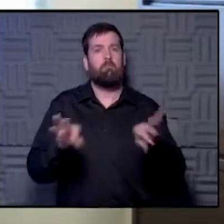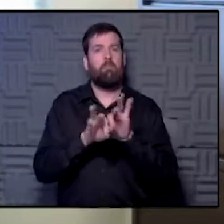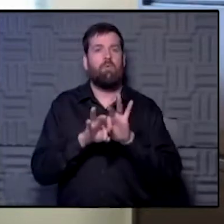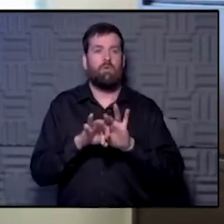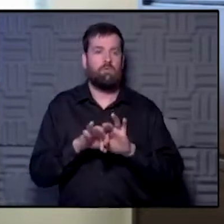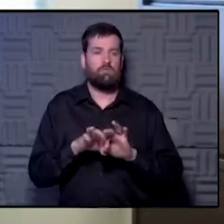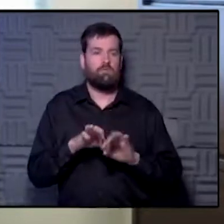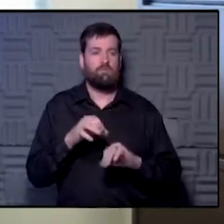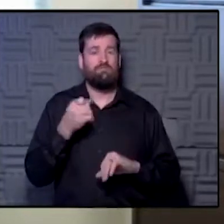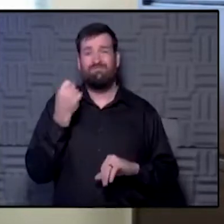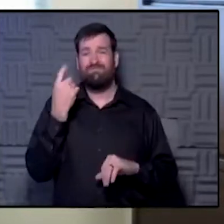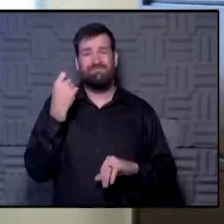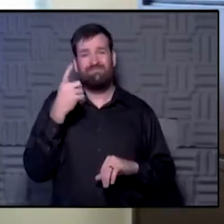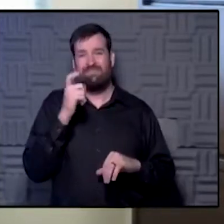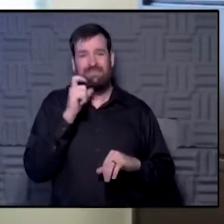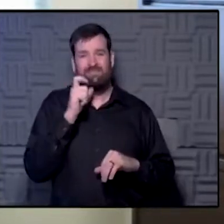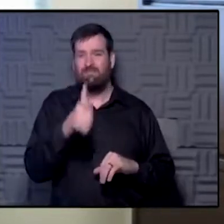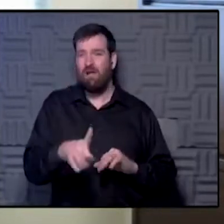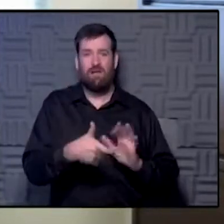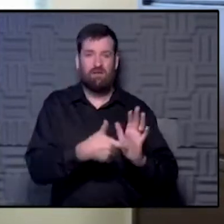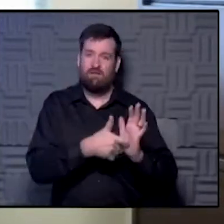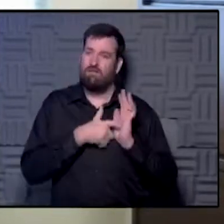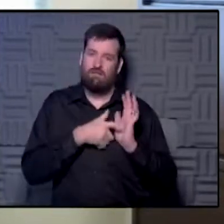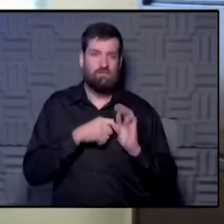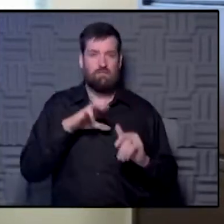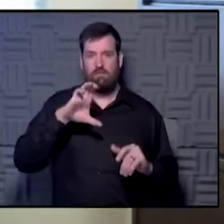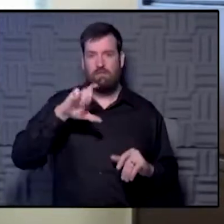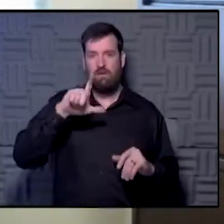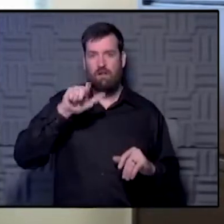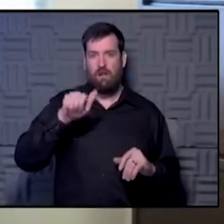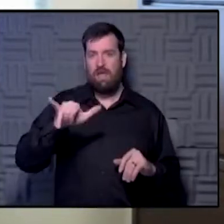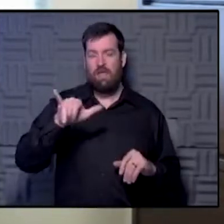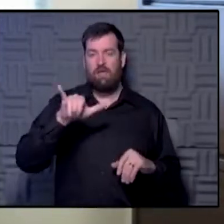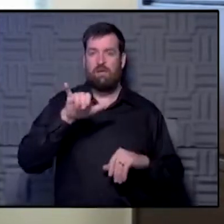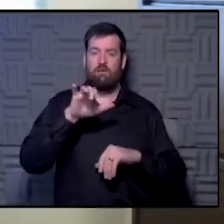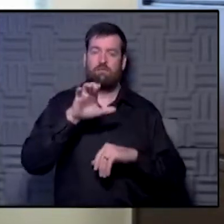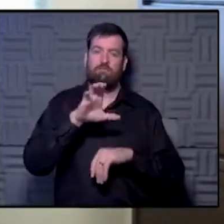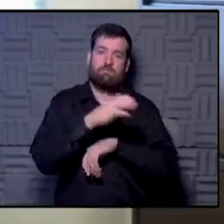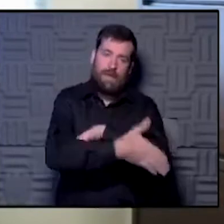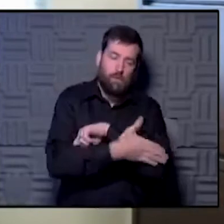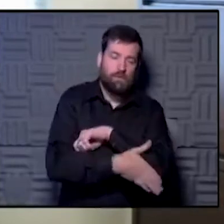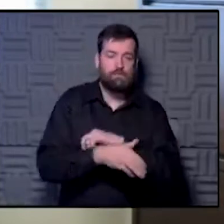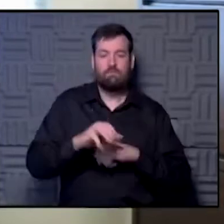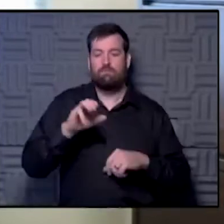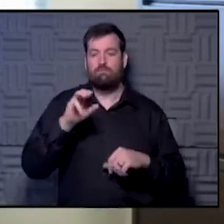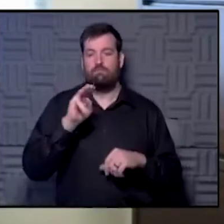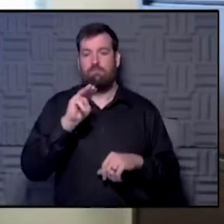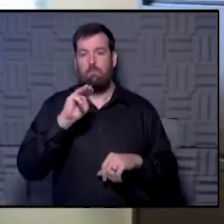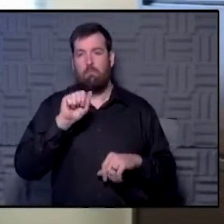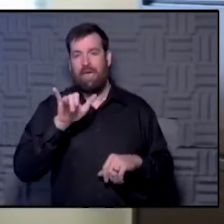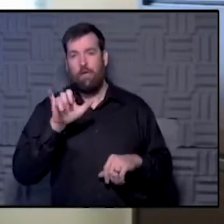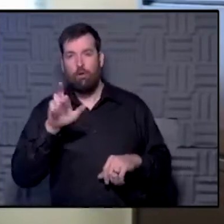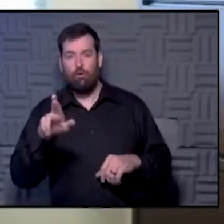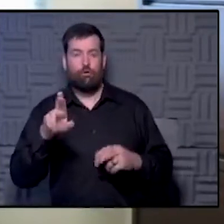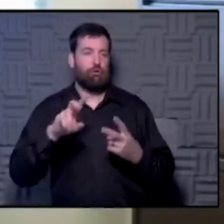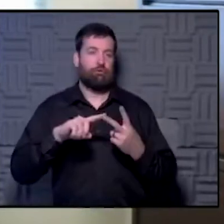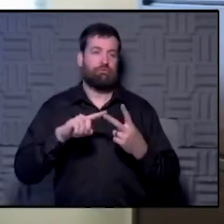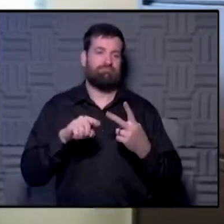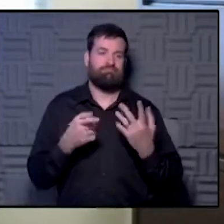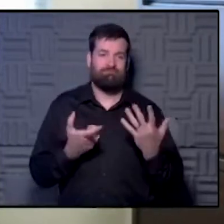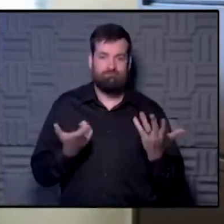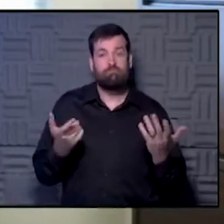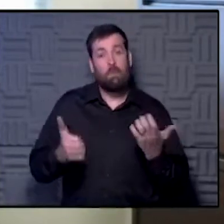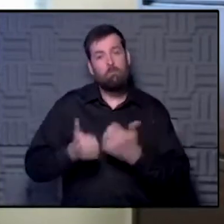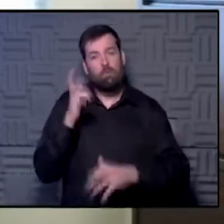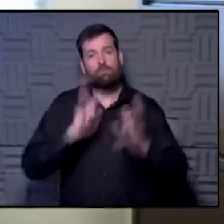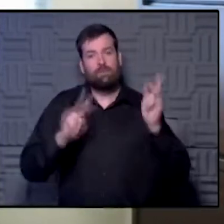not mandated within Clay County. The commissioners and the mayor and Clay Center haven't mandated it, but most people are taking it very seriously